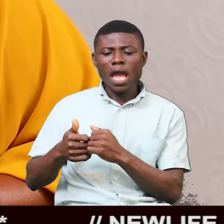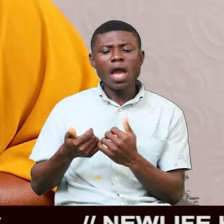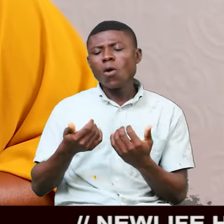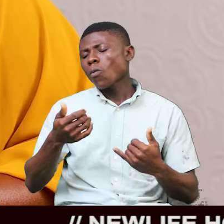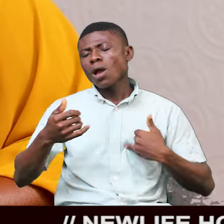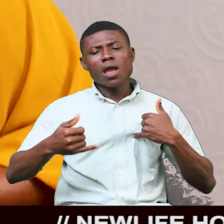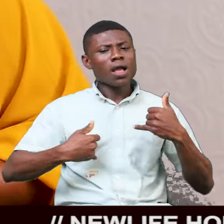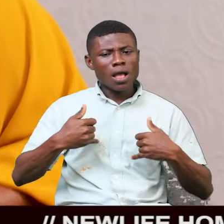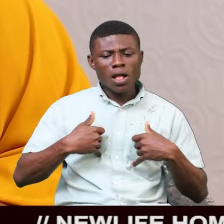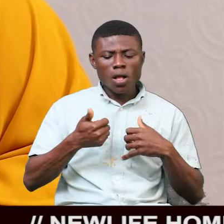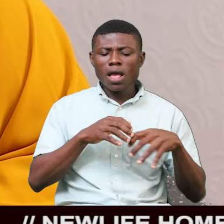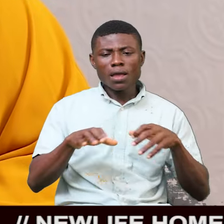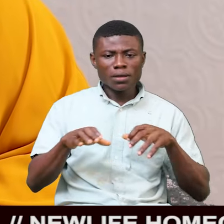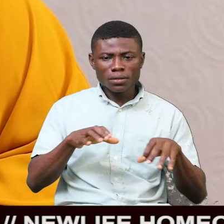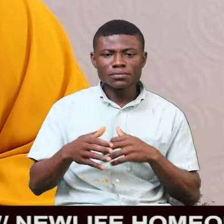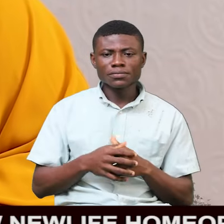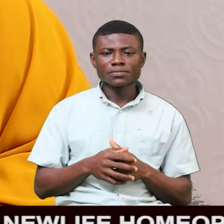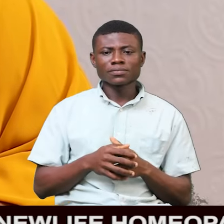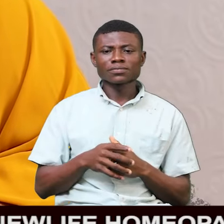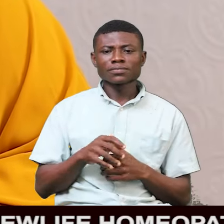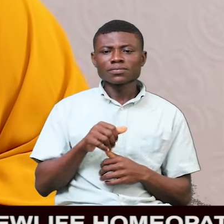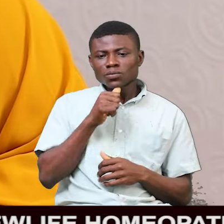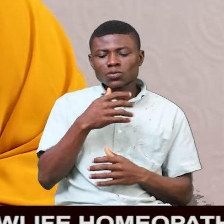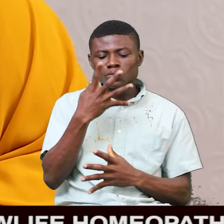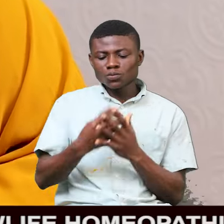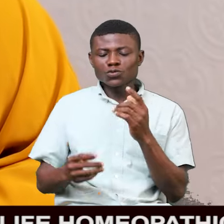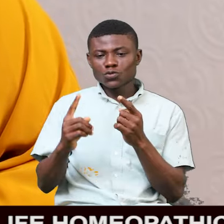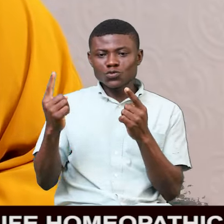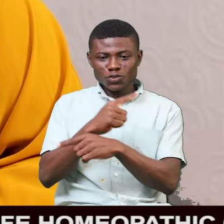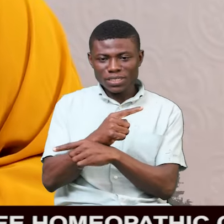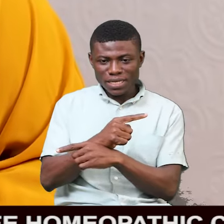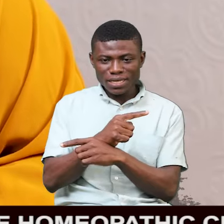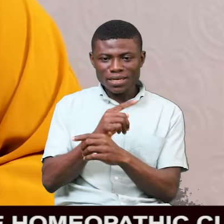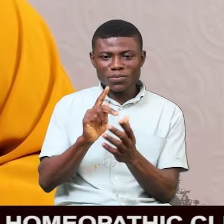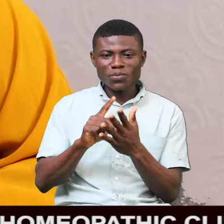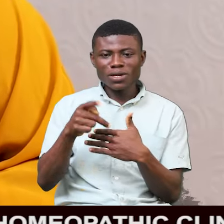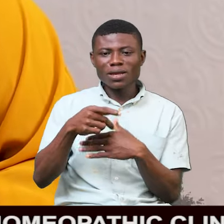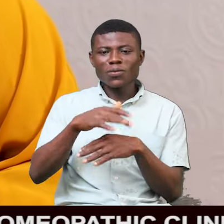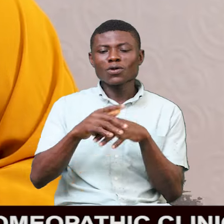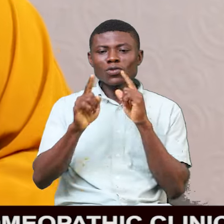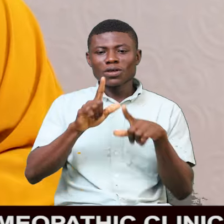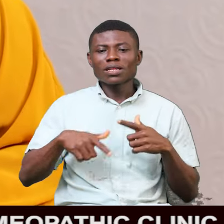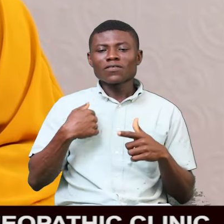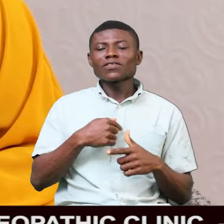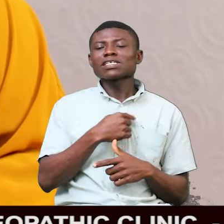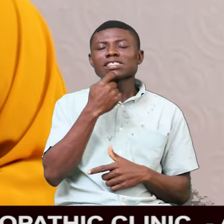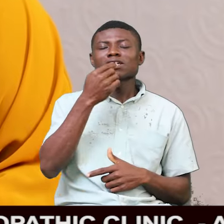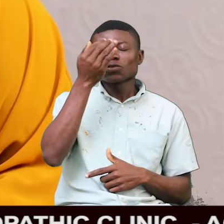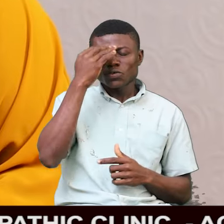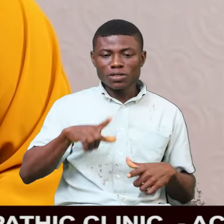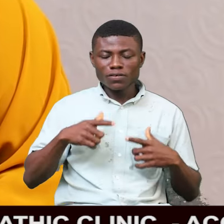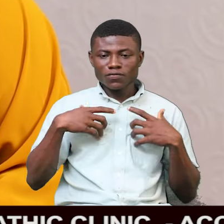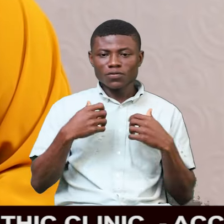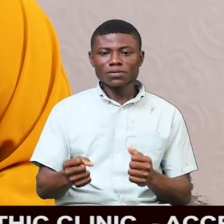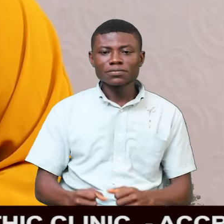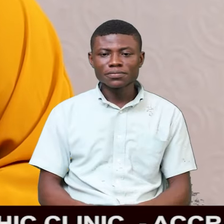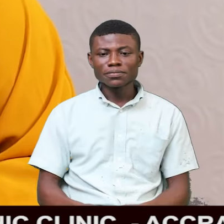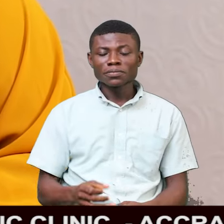nijie na honke ka." You don't have to miss an episode, we say. I will talk life so. Yes, and no, and live